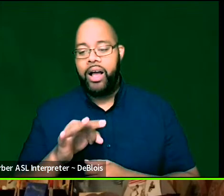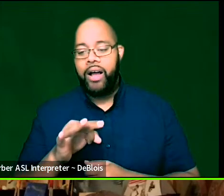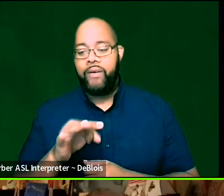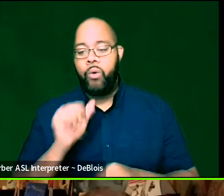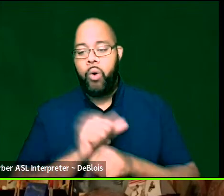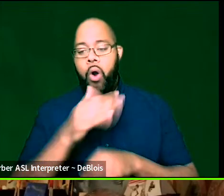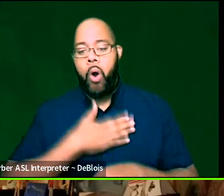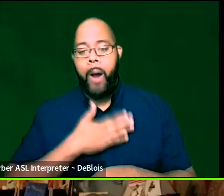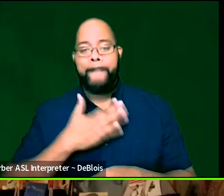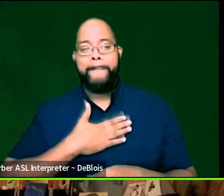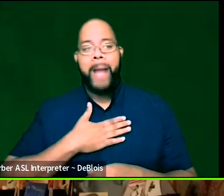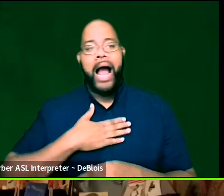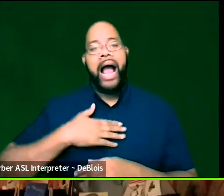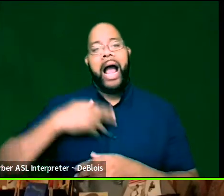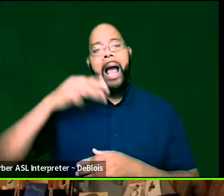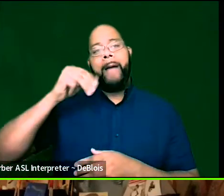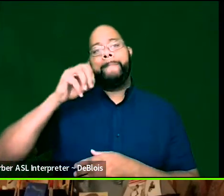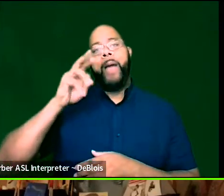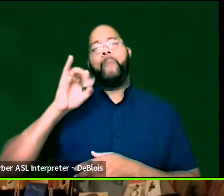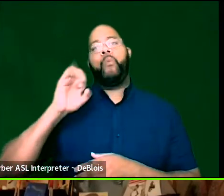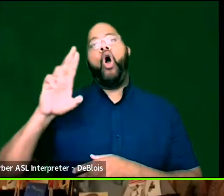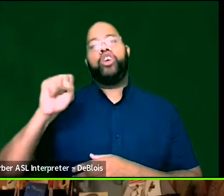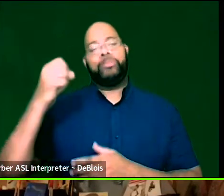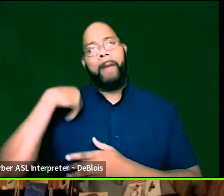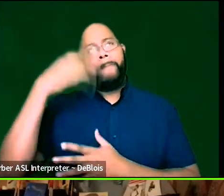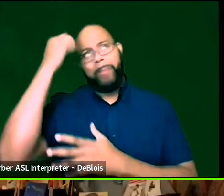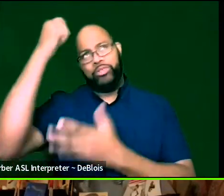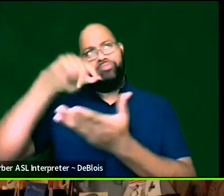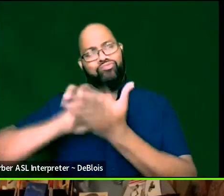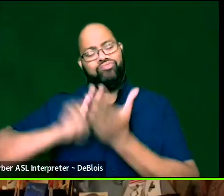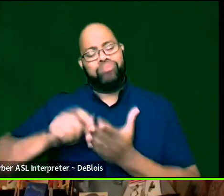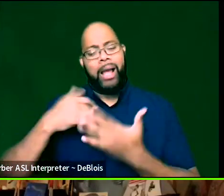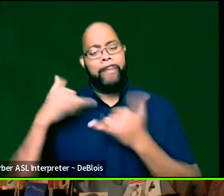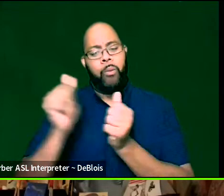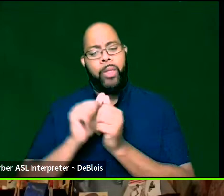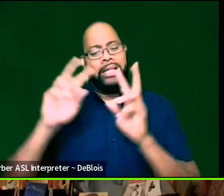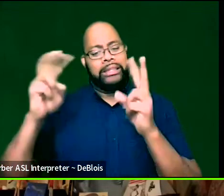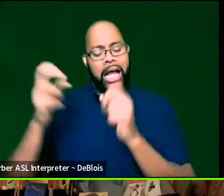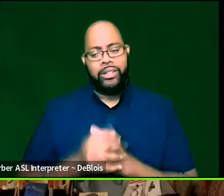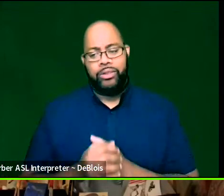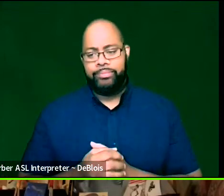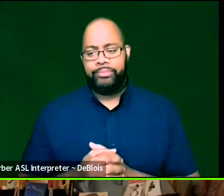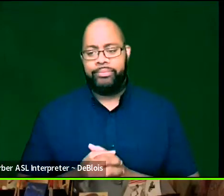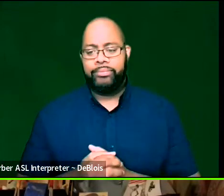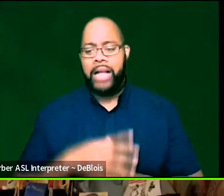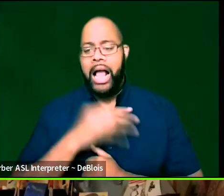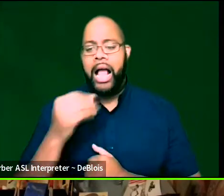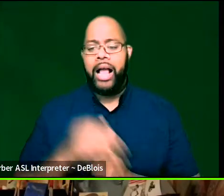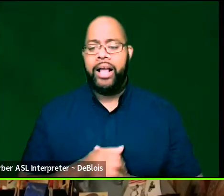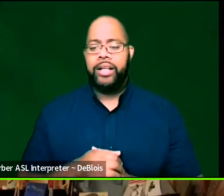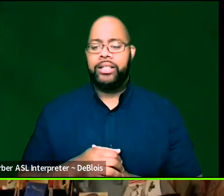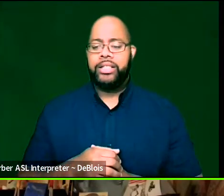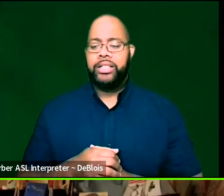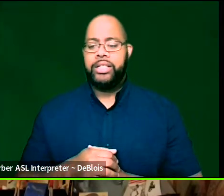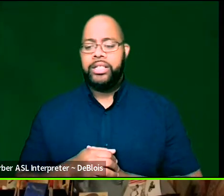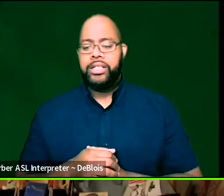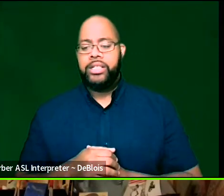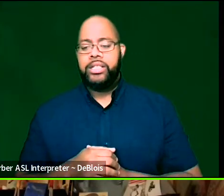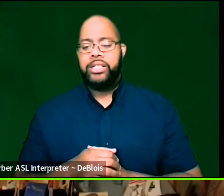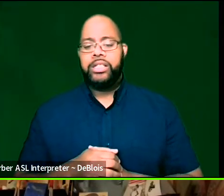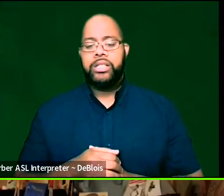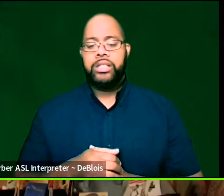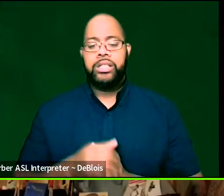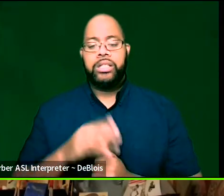my memoirs and playing around with the title. And it's Be Good